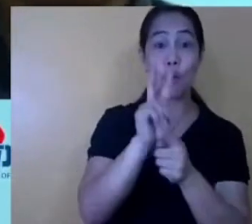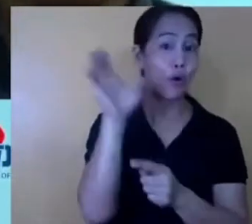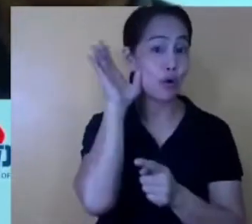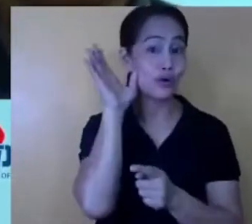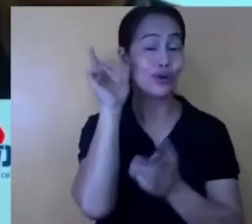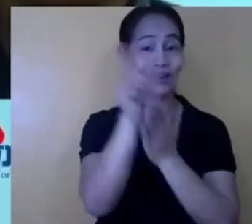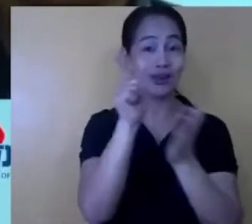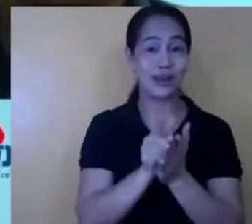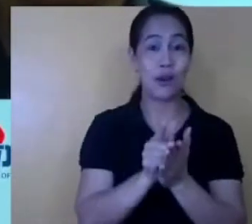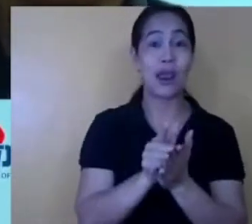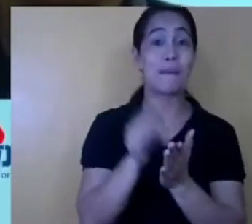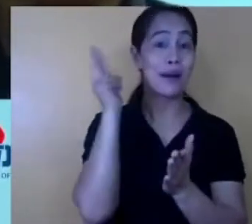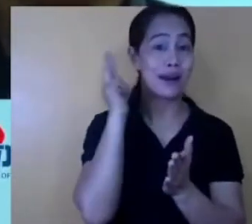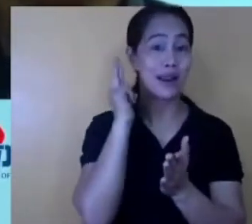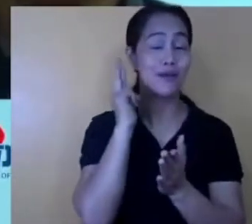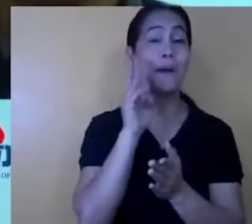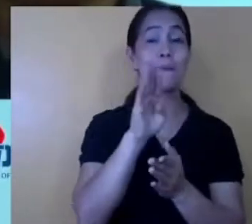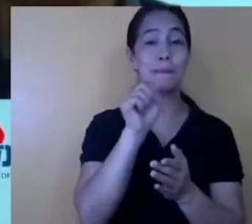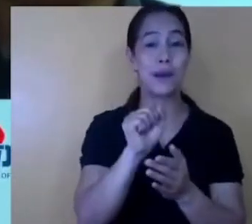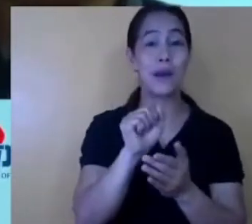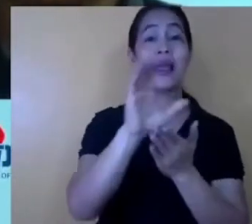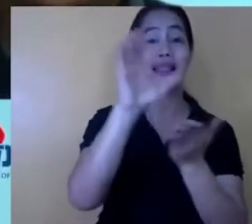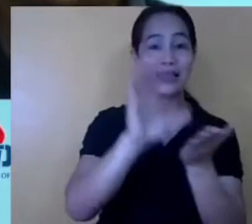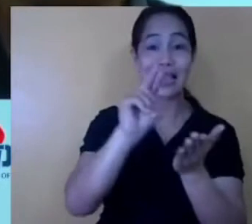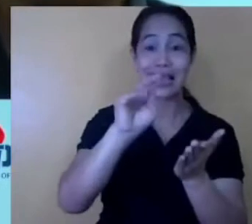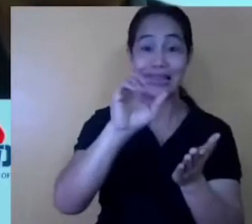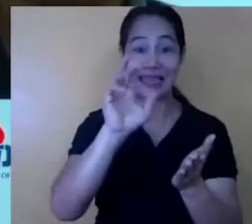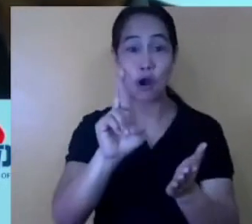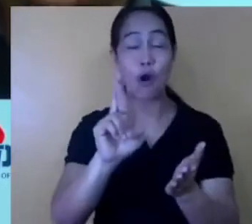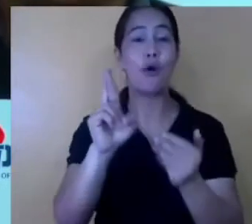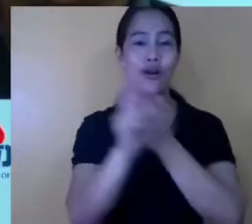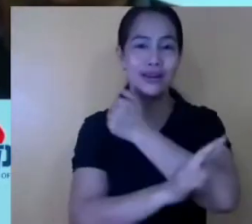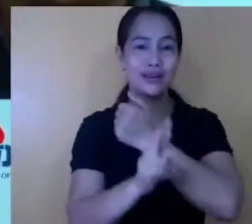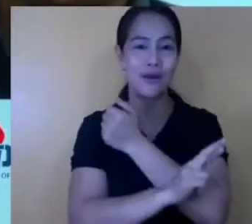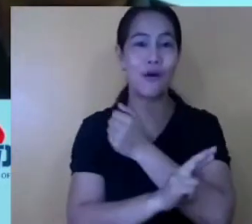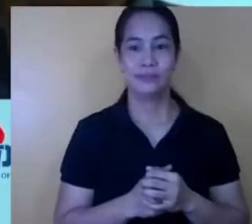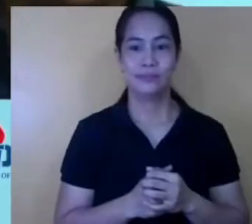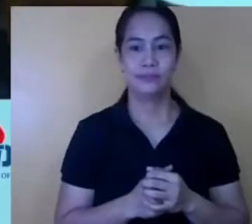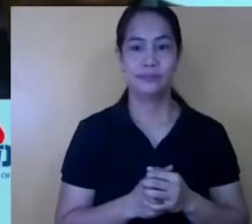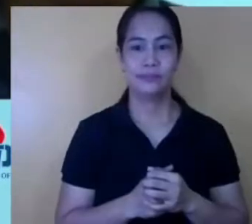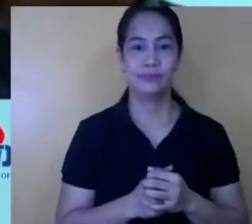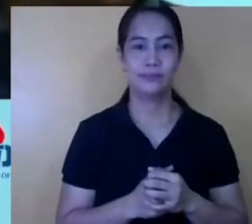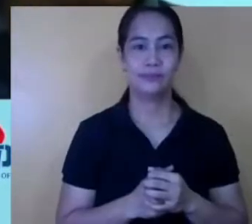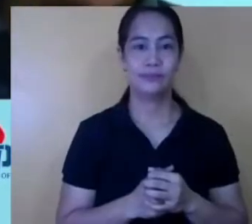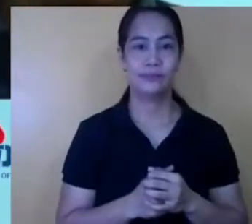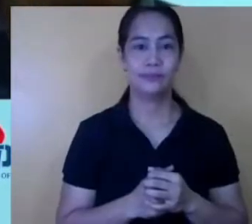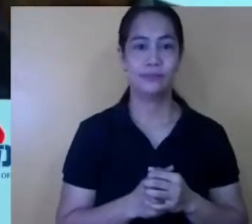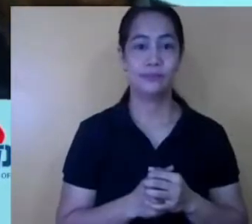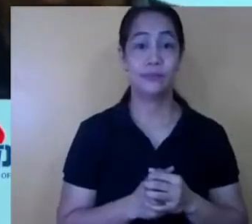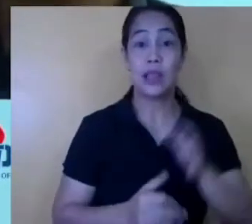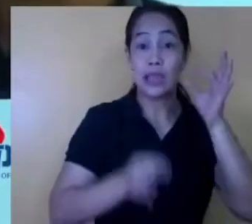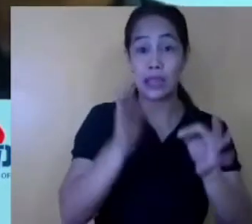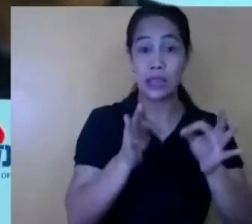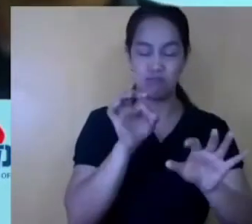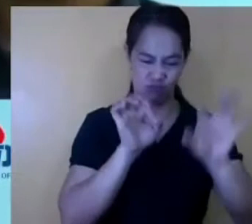radio-based instruction that the central office or regional office or division office produces. If options 1 and 2 are